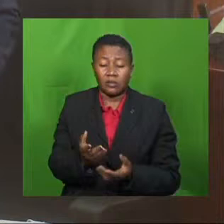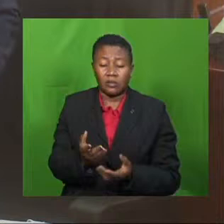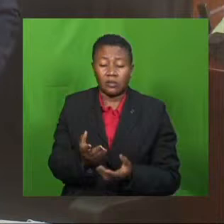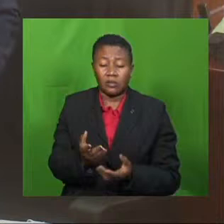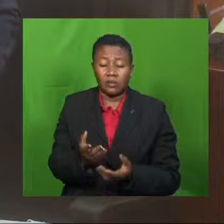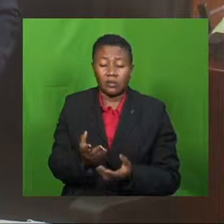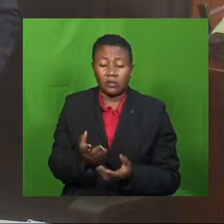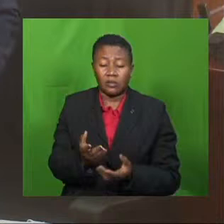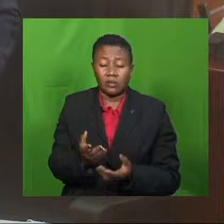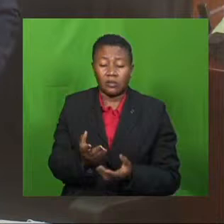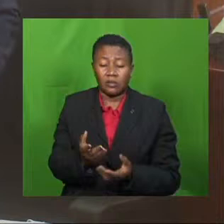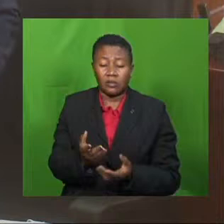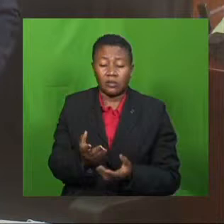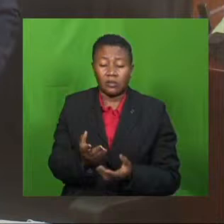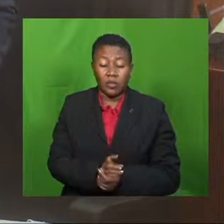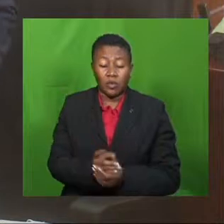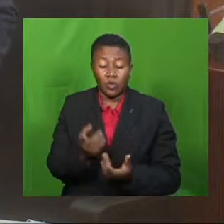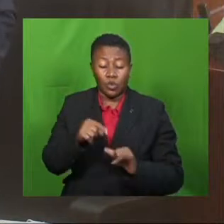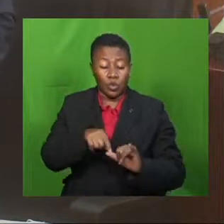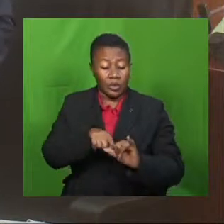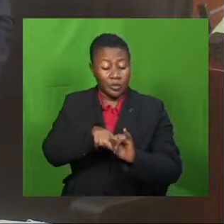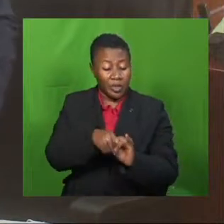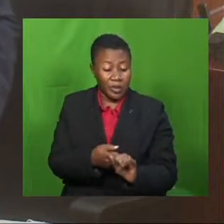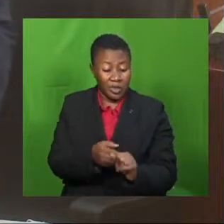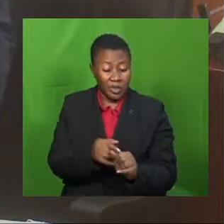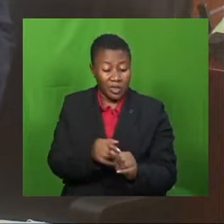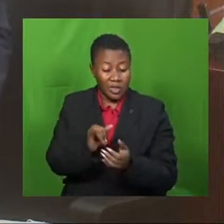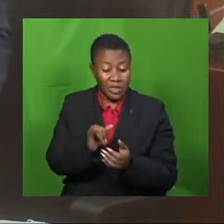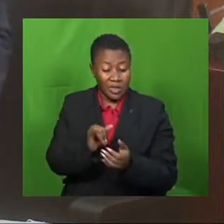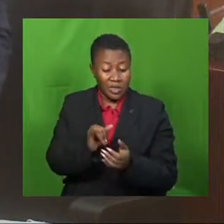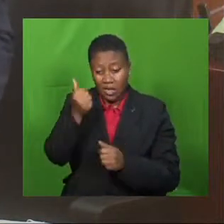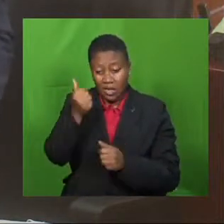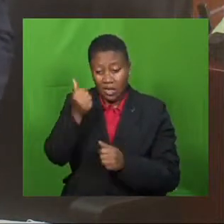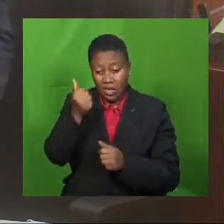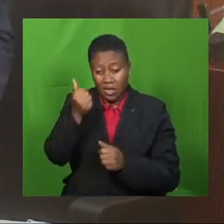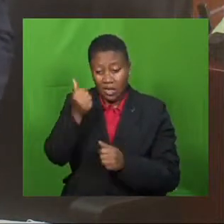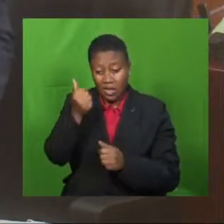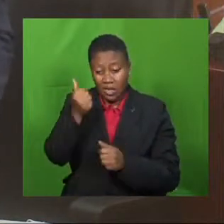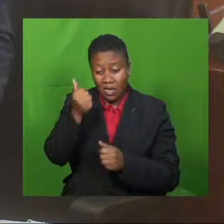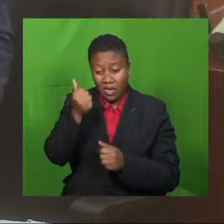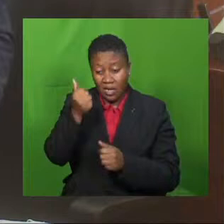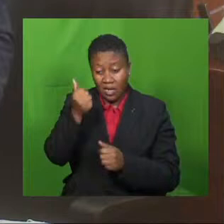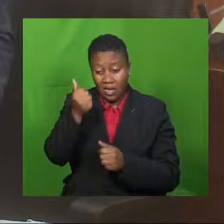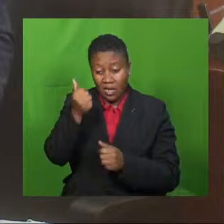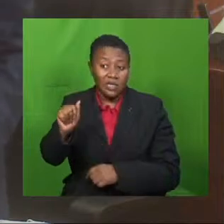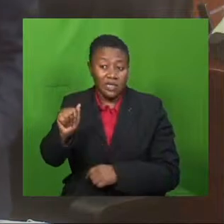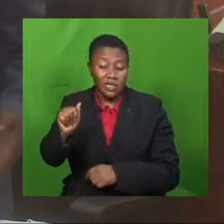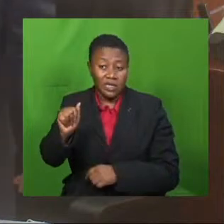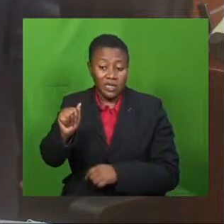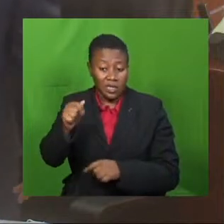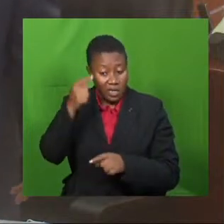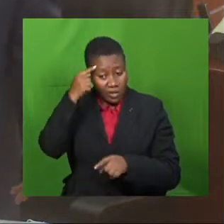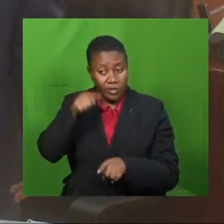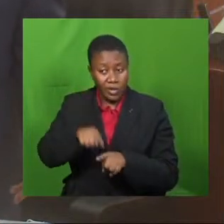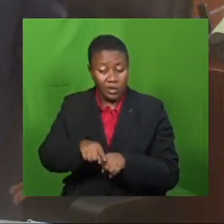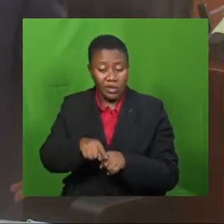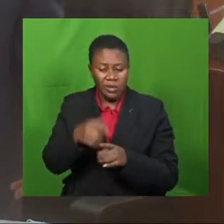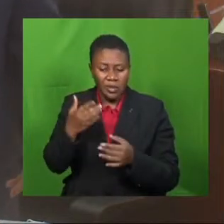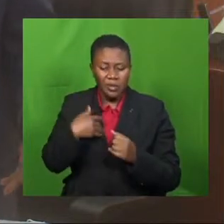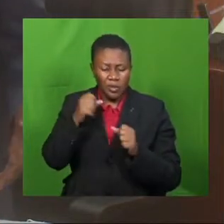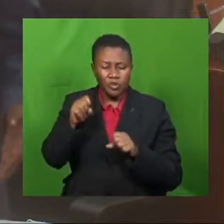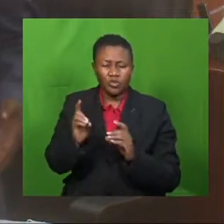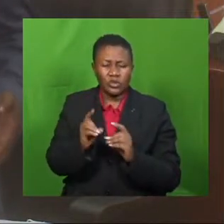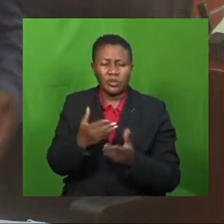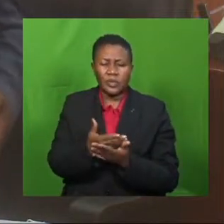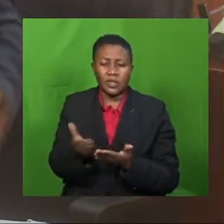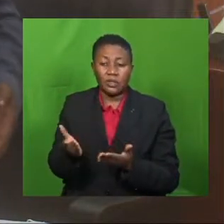African Continental Free Trade Area Agreement could also throw up some challenges that the parliaments of Africa have to confront. For